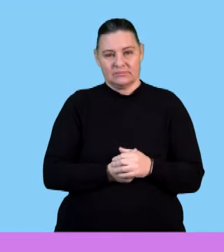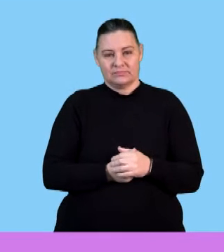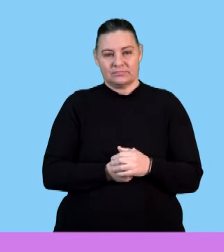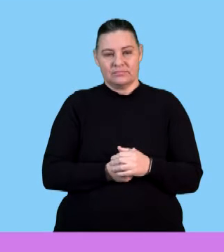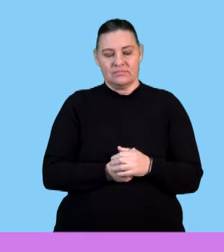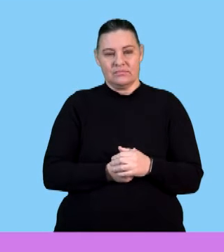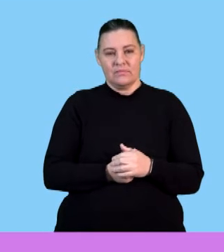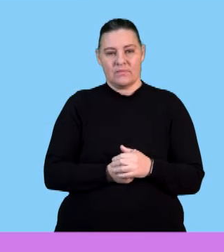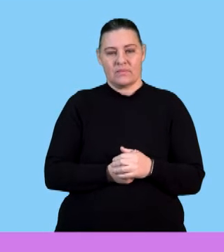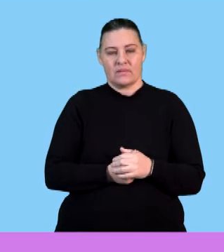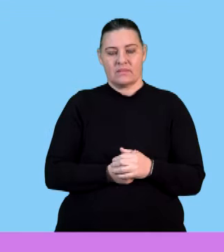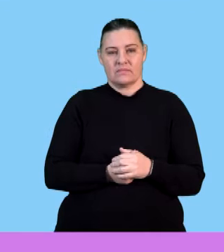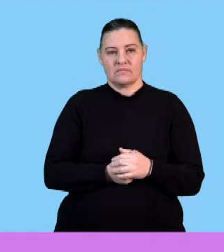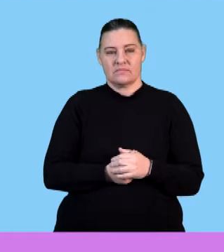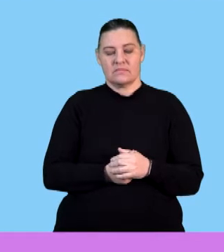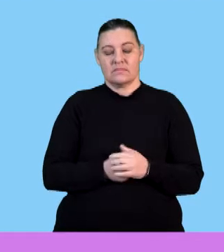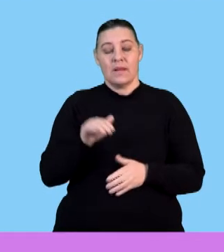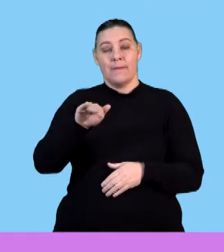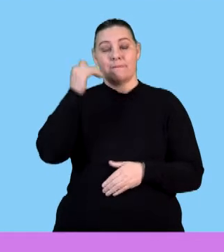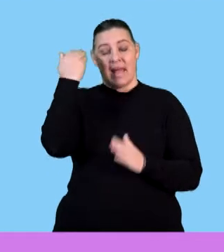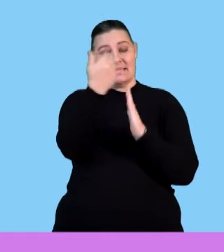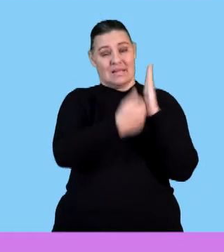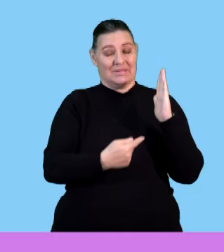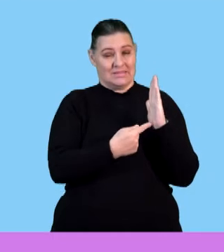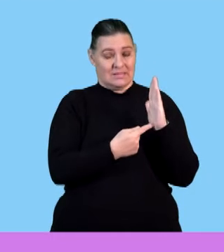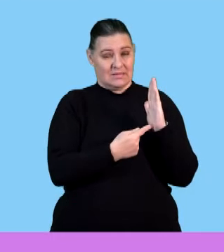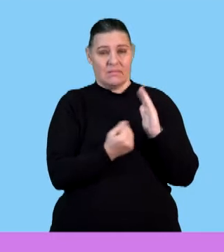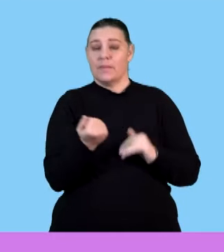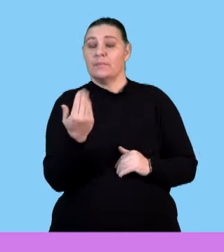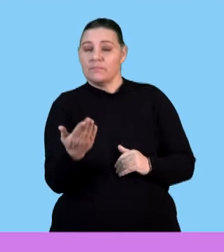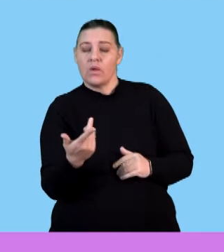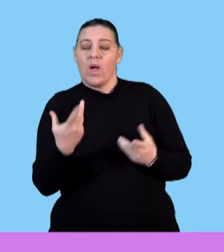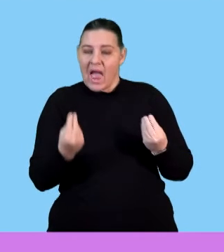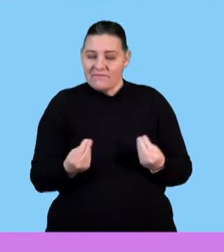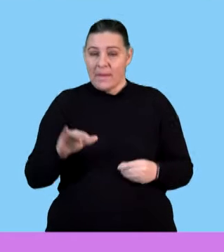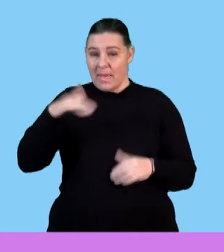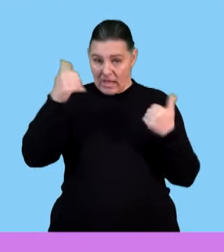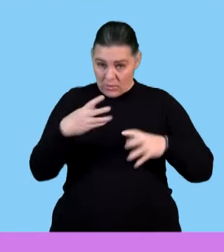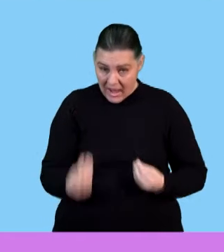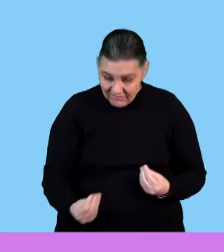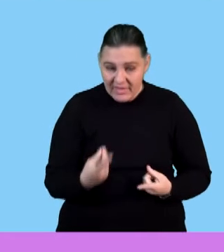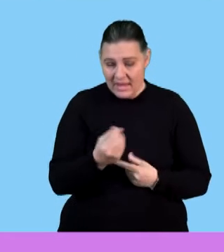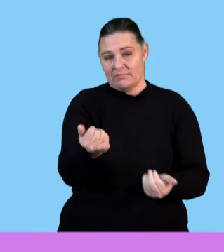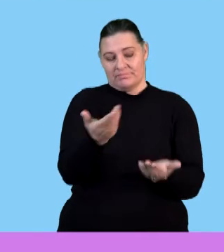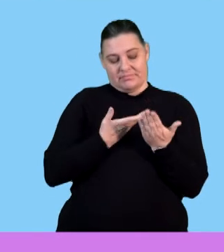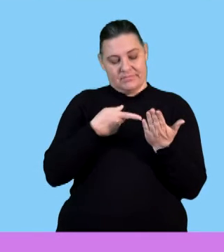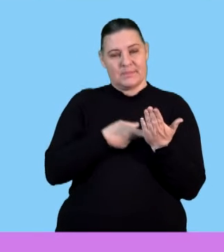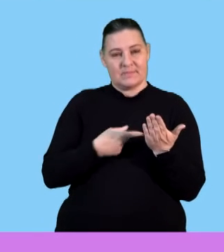Okay, so bank statements are issued when we have bank accounts.